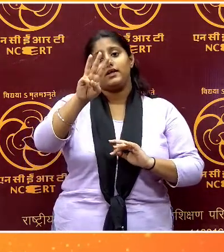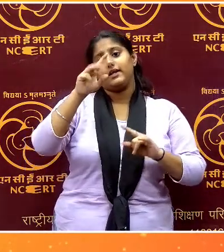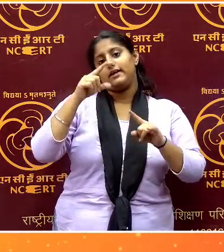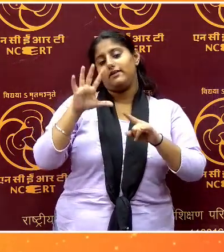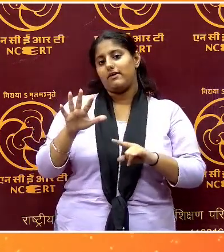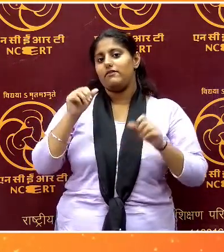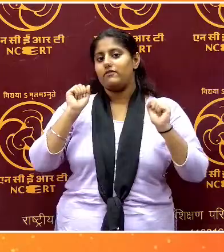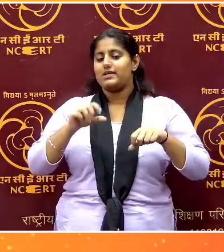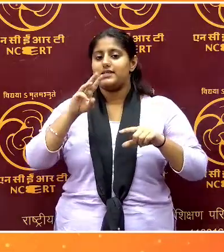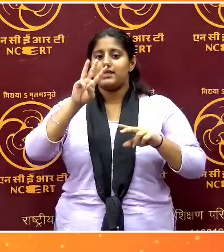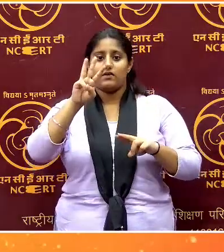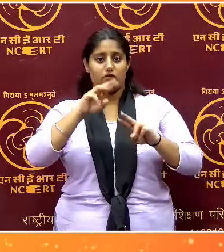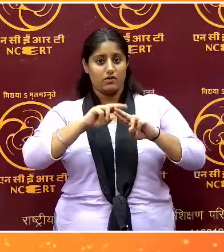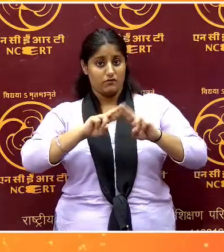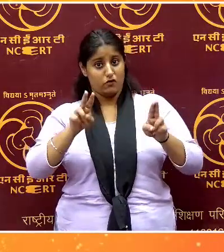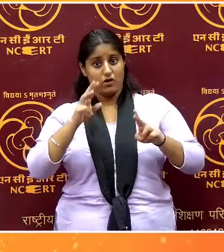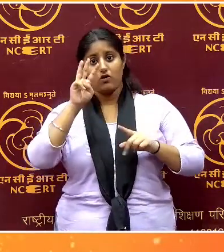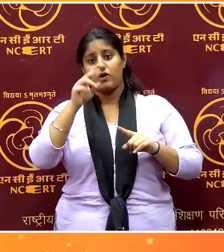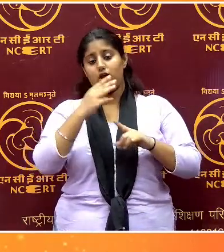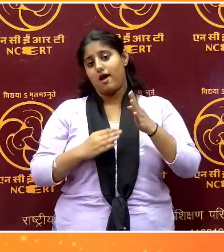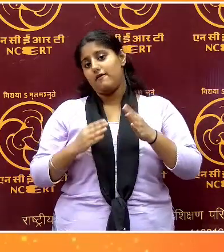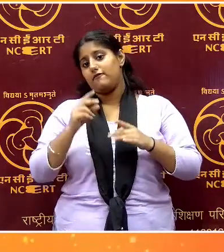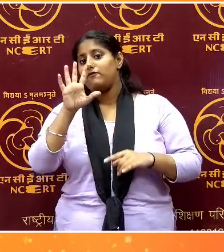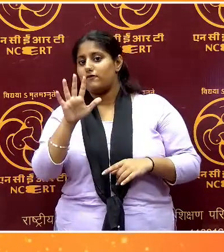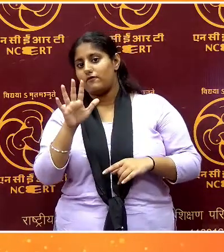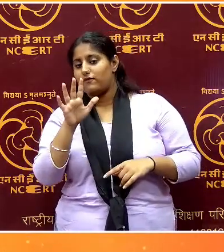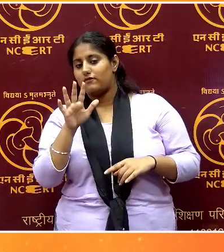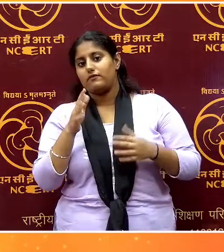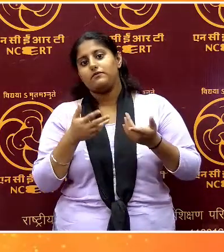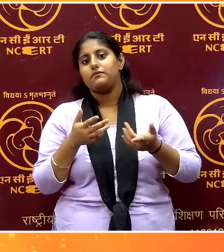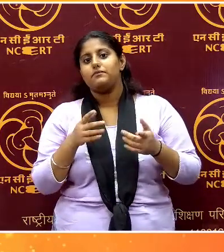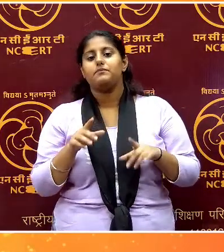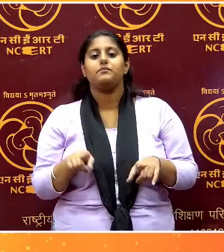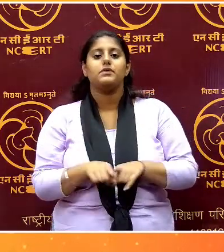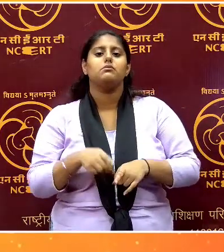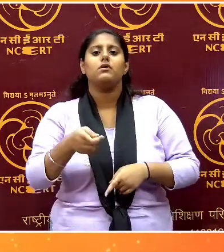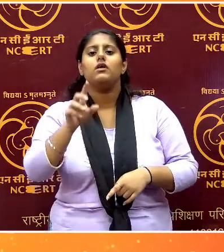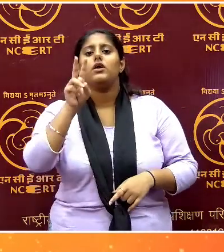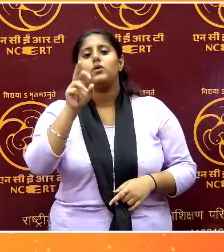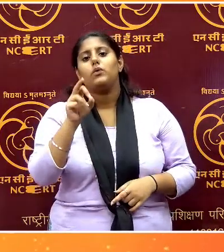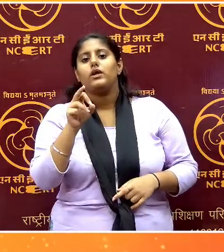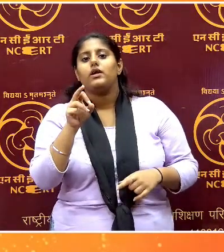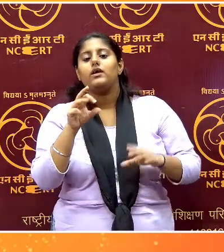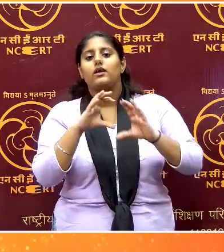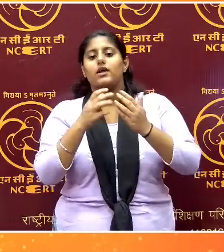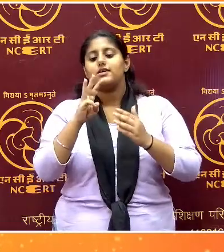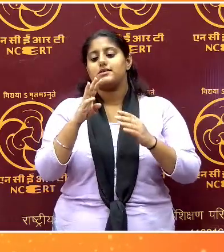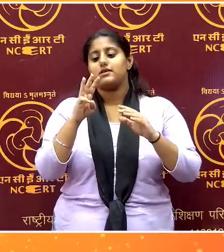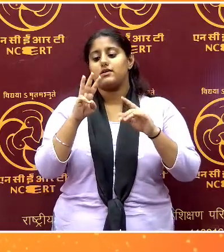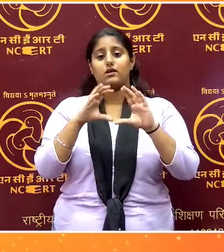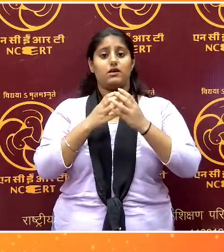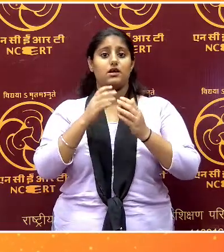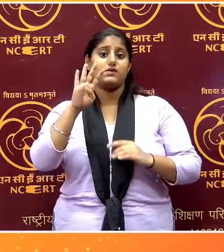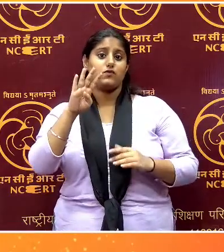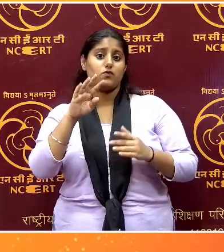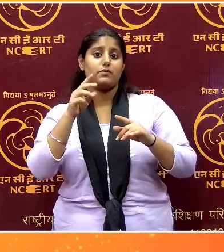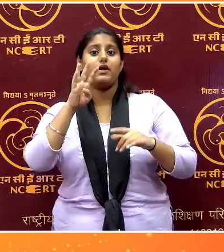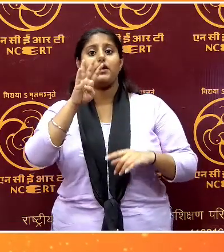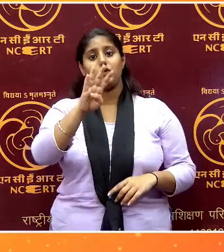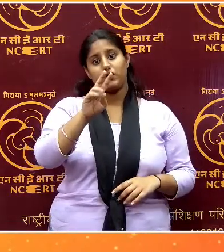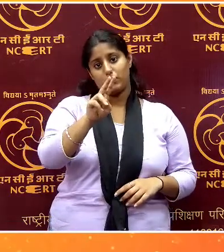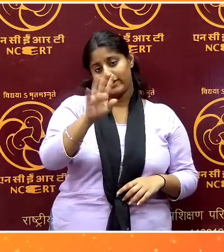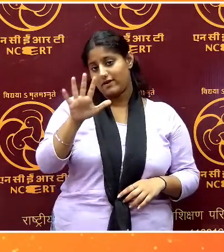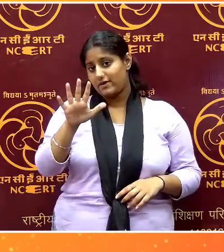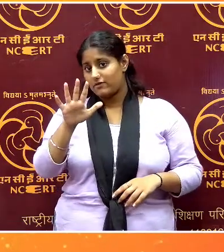is smiley. half, Good. yes. And what about third class? 20. 20. Likewise for class 4, 25. 25.